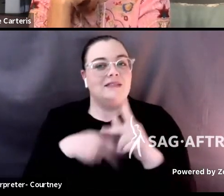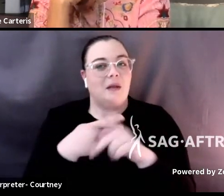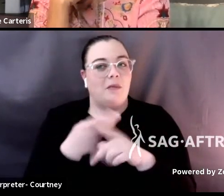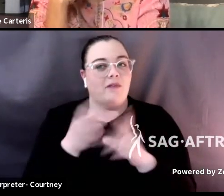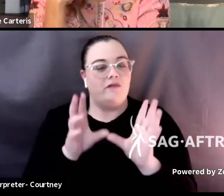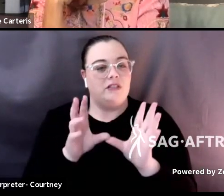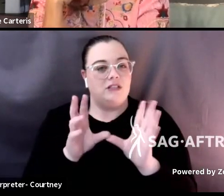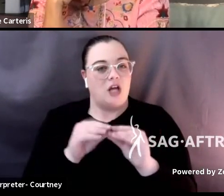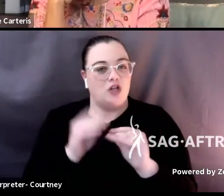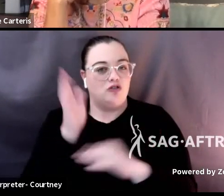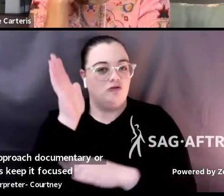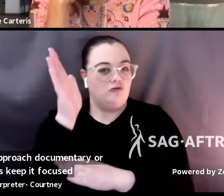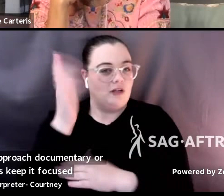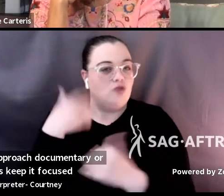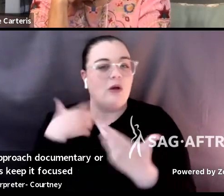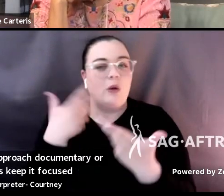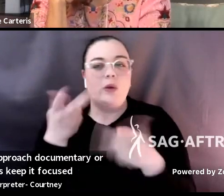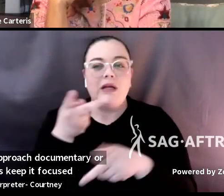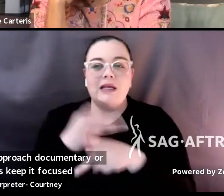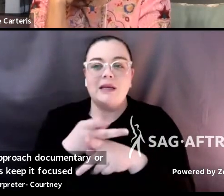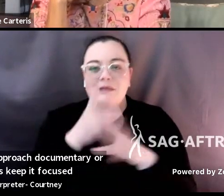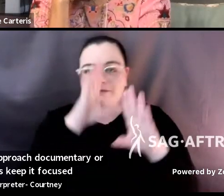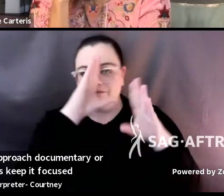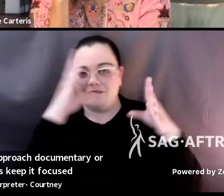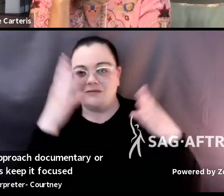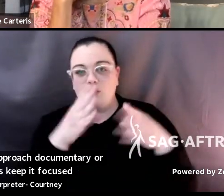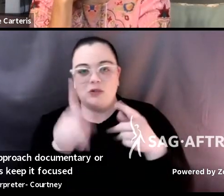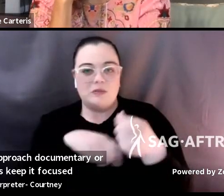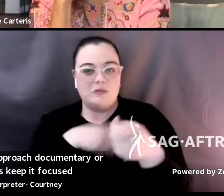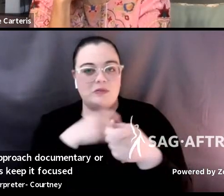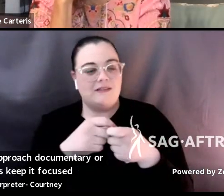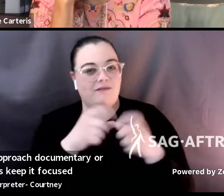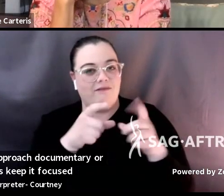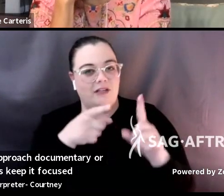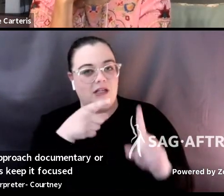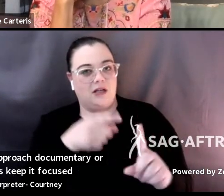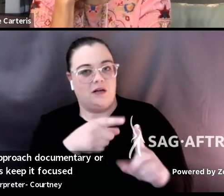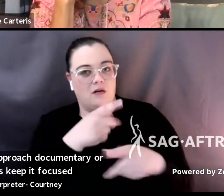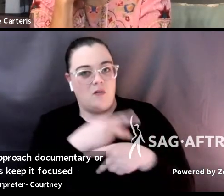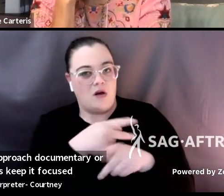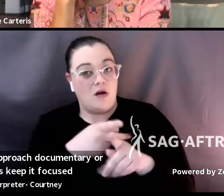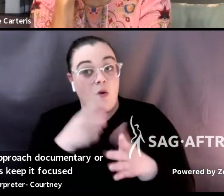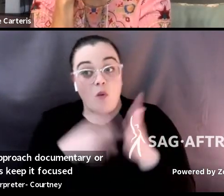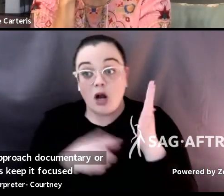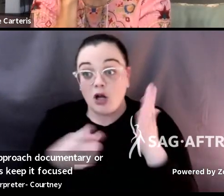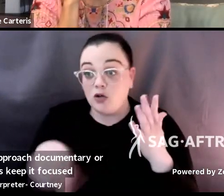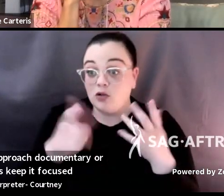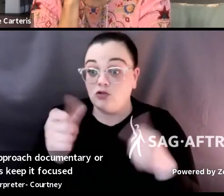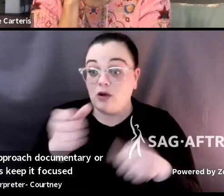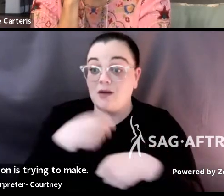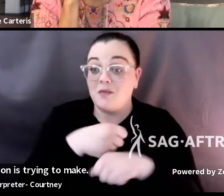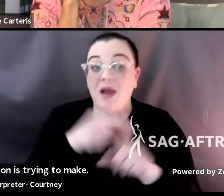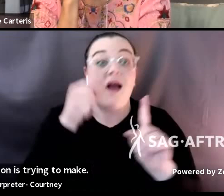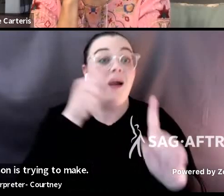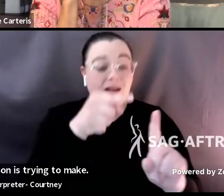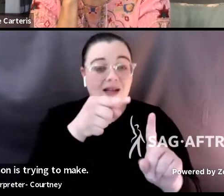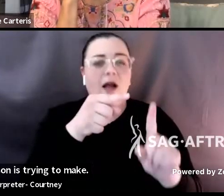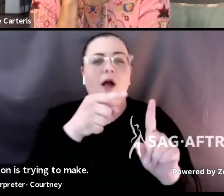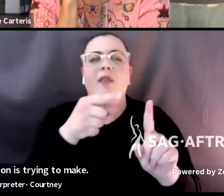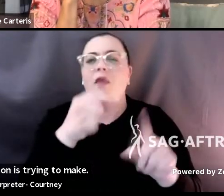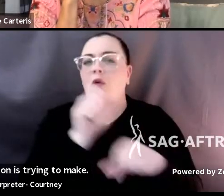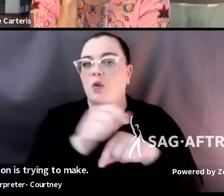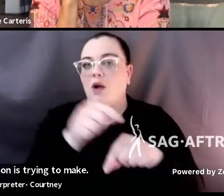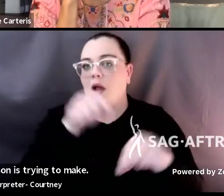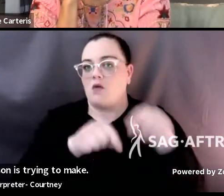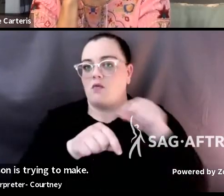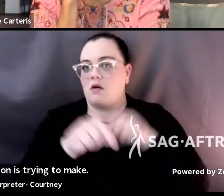towards a product or a thing that someone's trying to make, and then we kind of work backwards to give them the steps to approach that and to